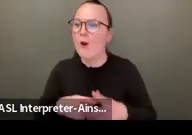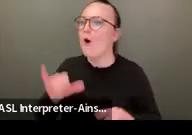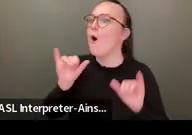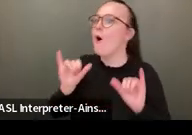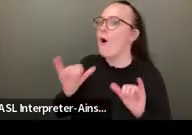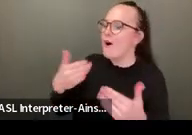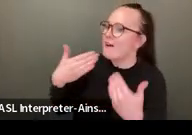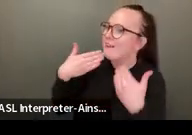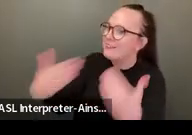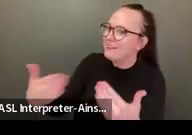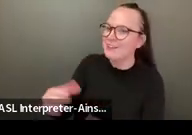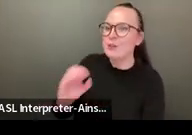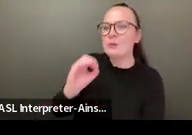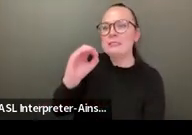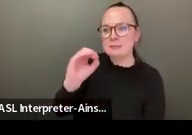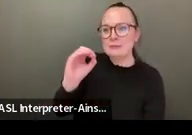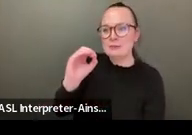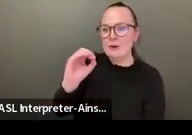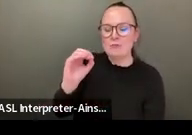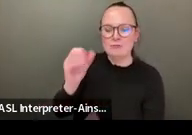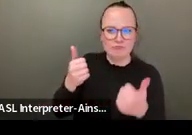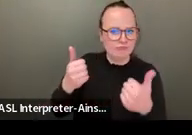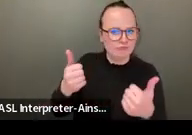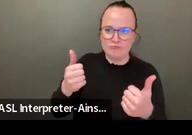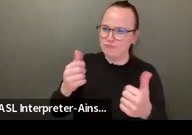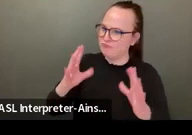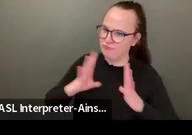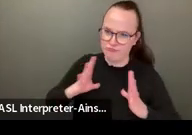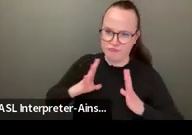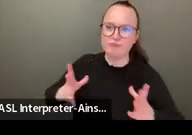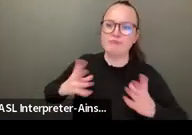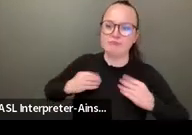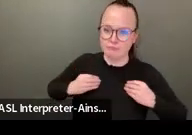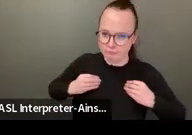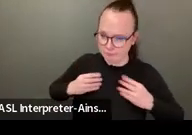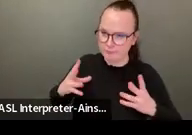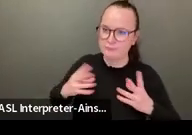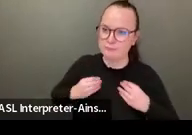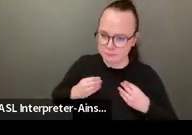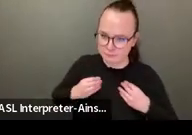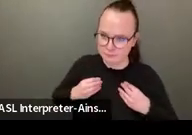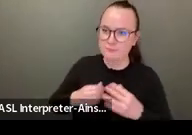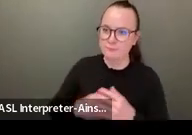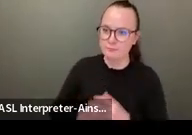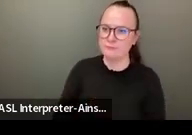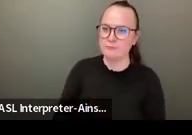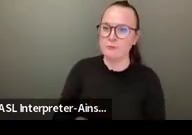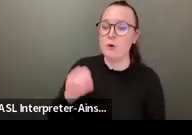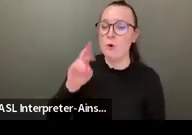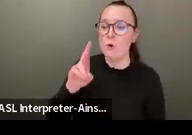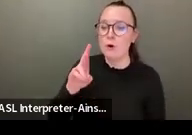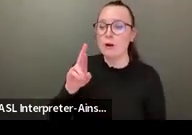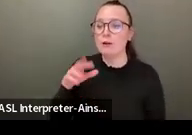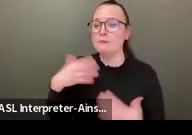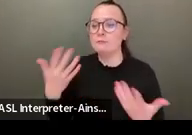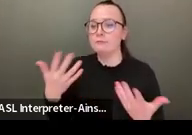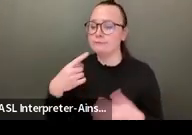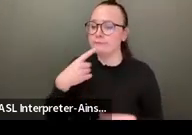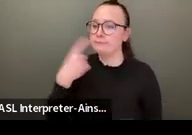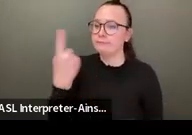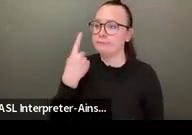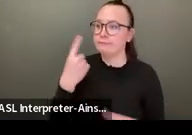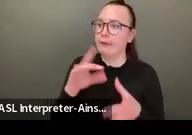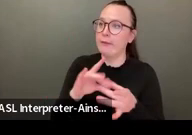Thank you. Zero is valid. Zero is a valid baseline. Or if you say something like, Leo